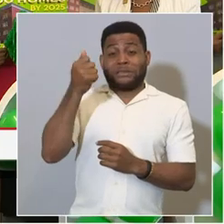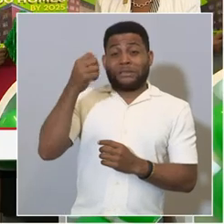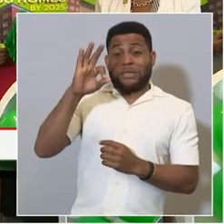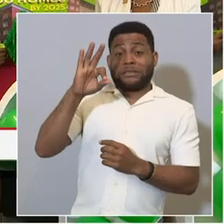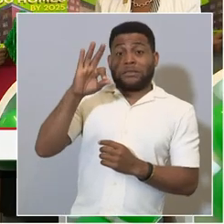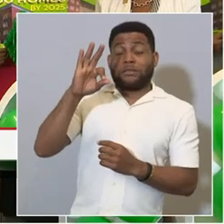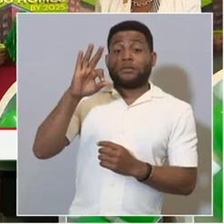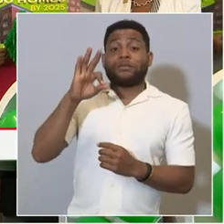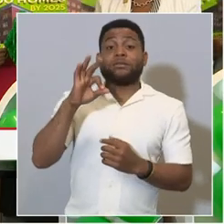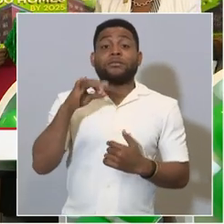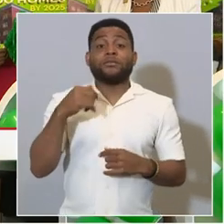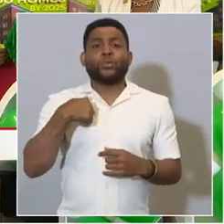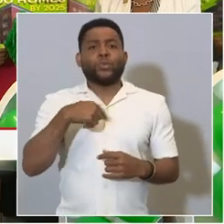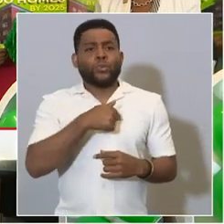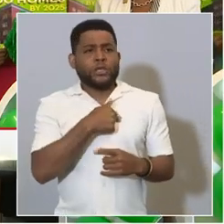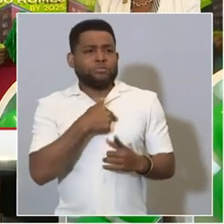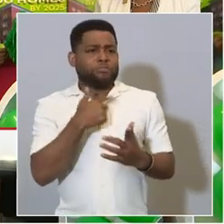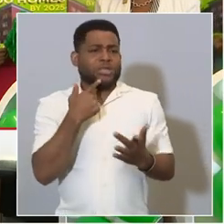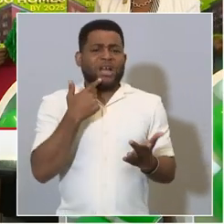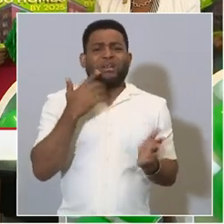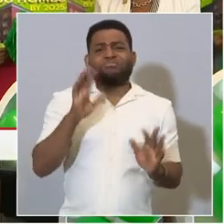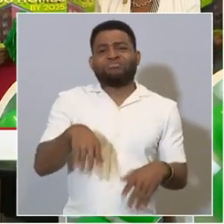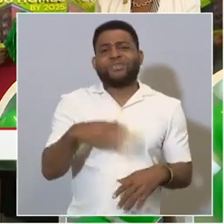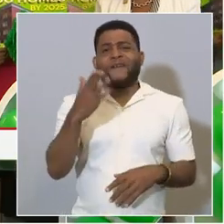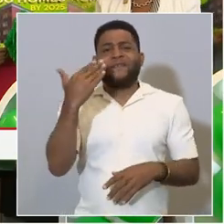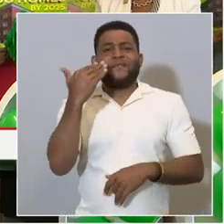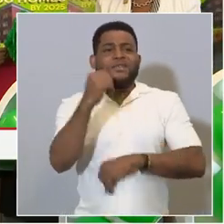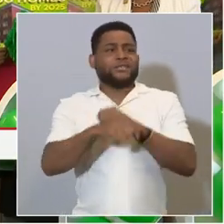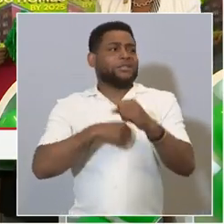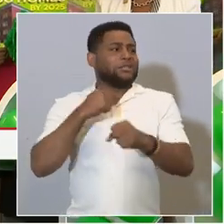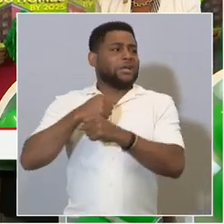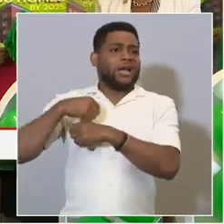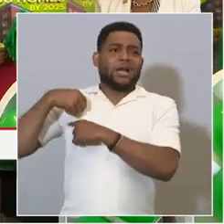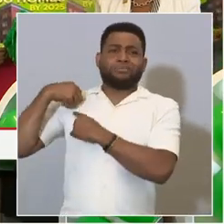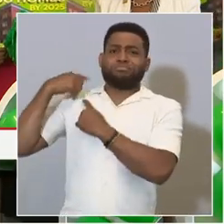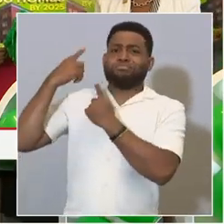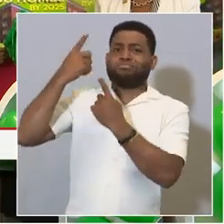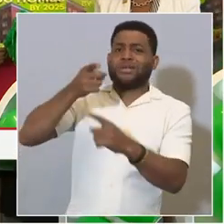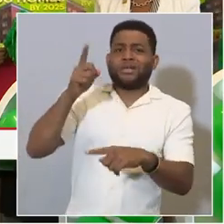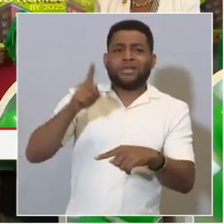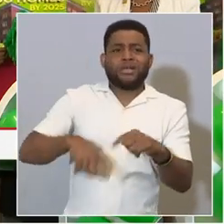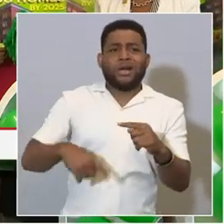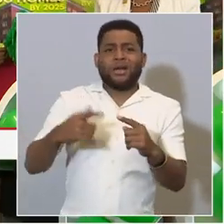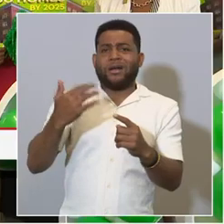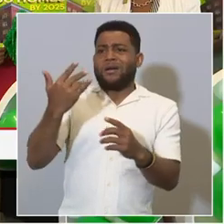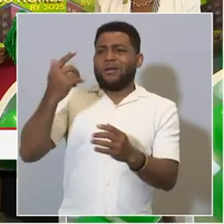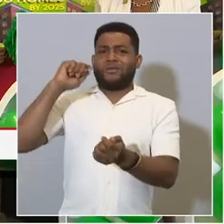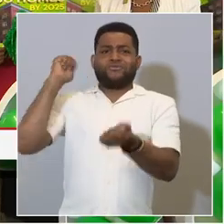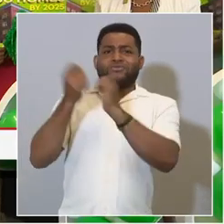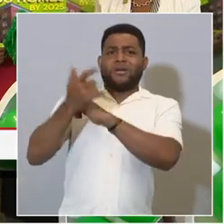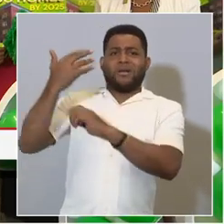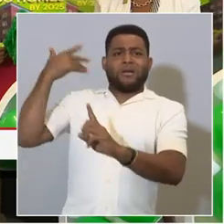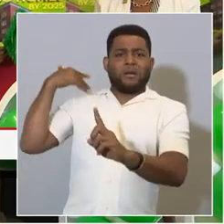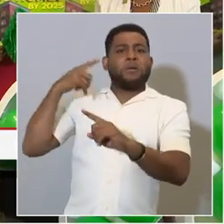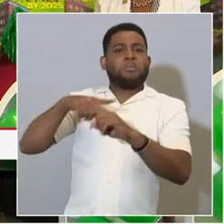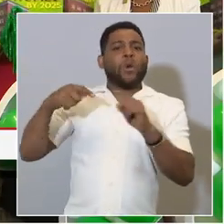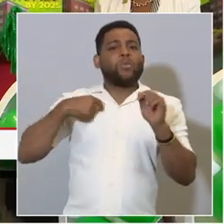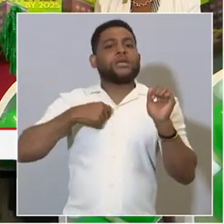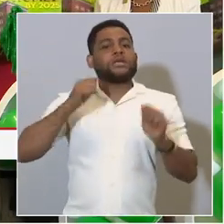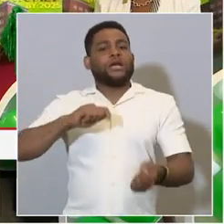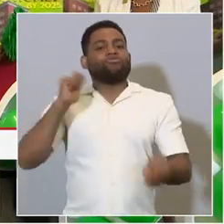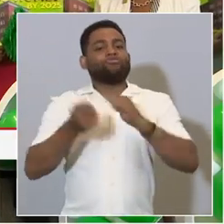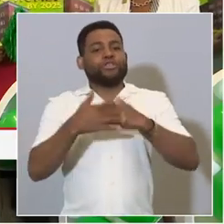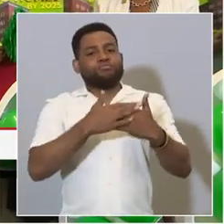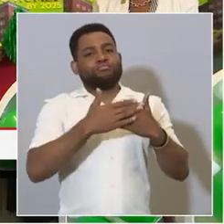undo the previous 15 years, but we can double down on what we're doing now. And that's why when